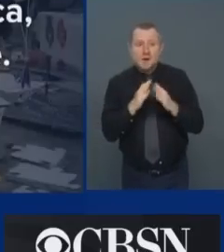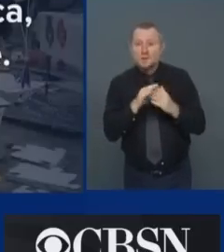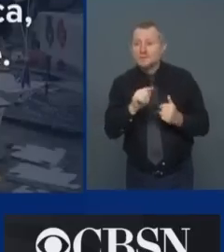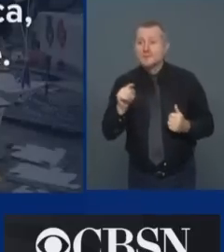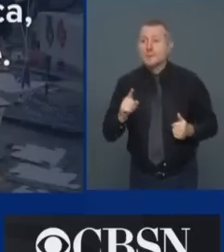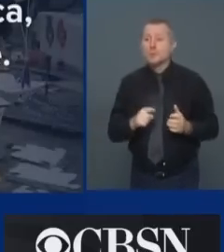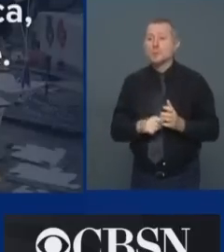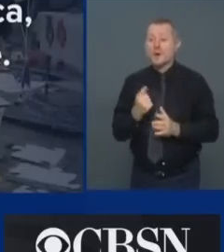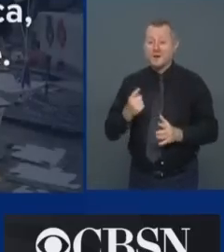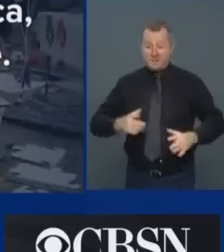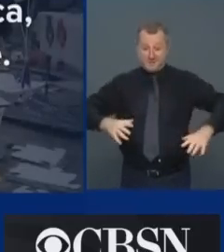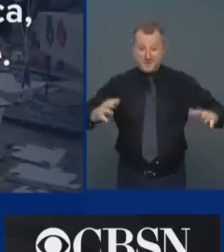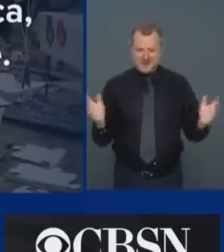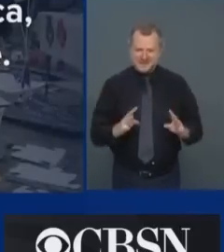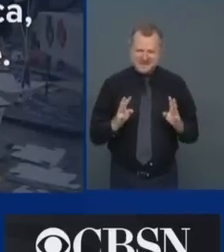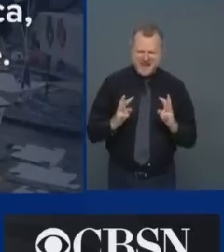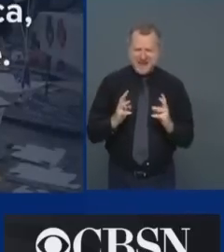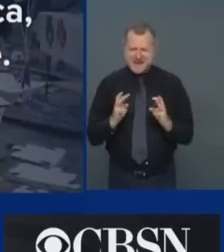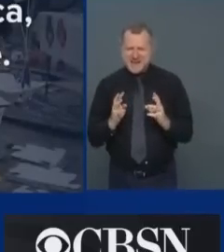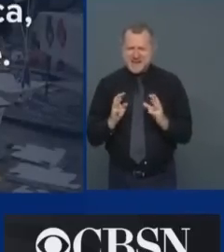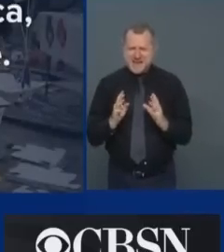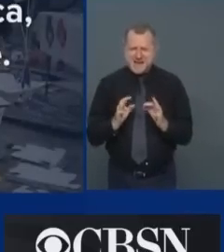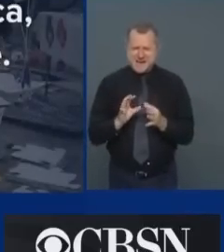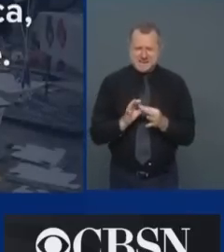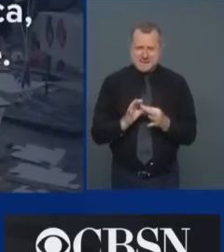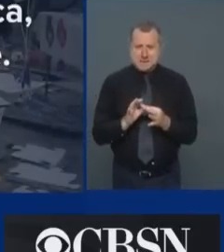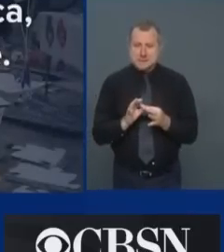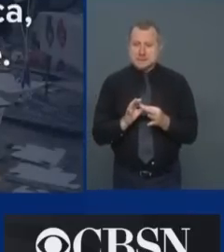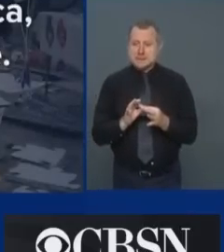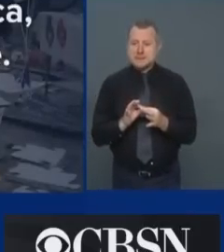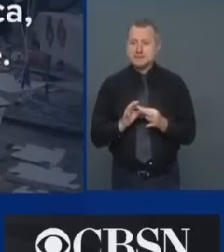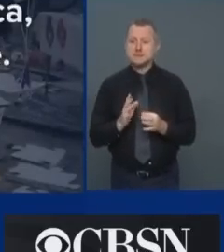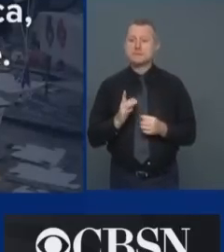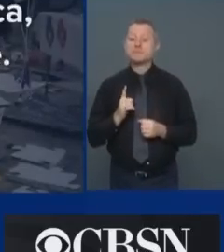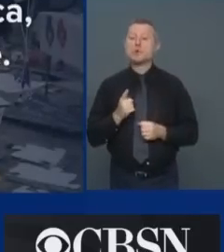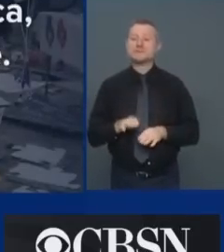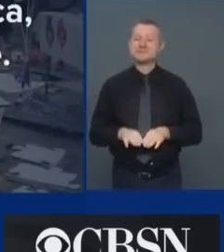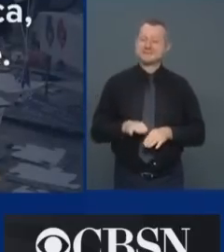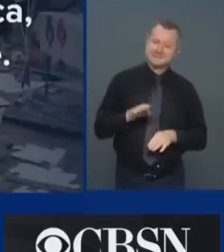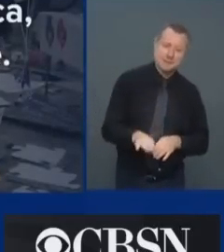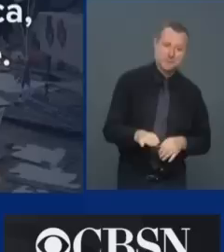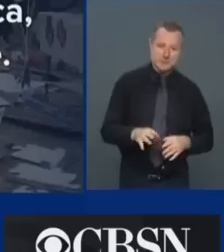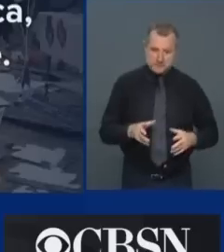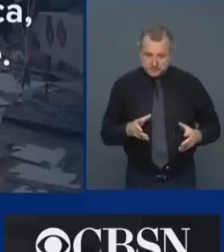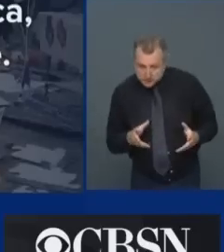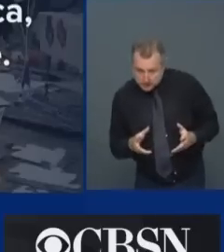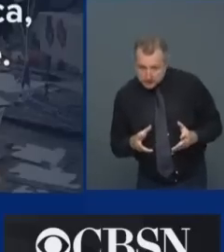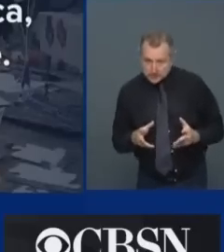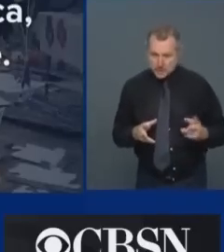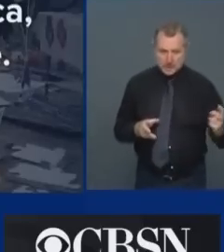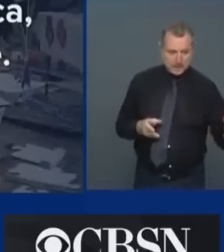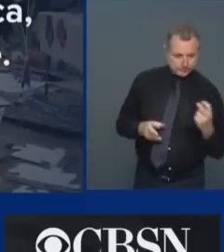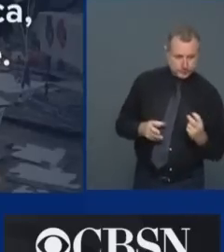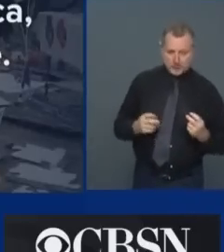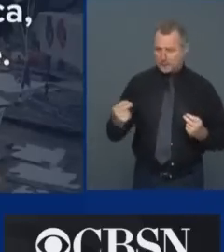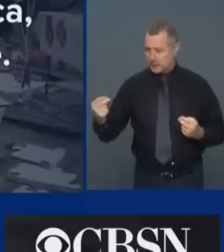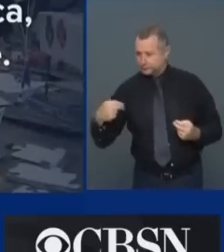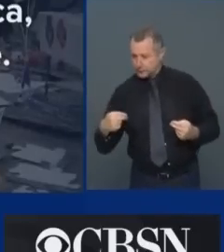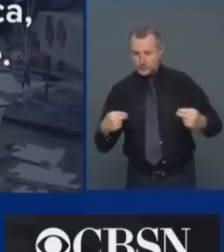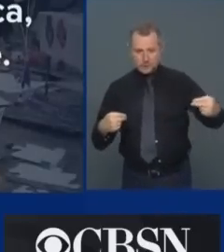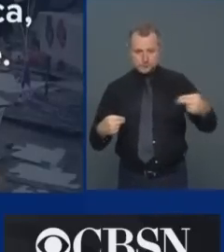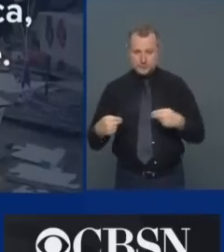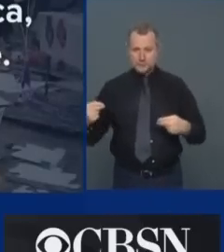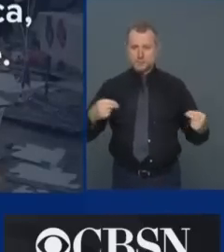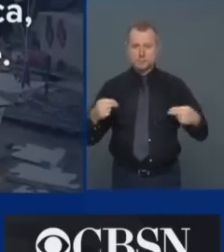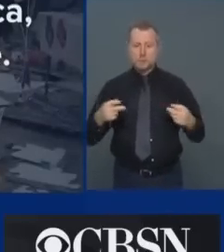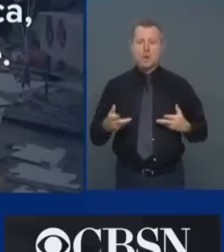to talk about it, that's the first step. You're putting people at the table. You're talking about it